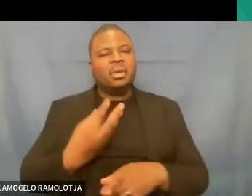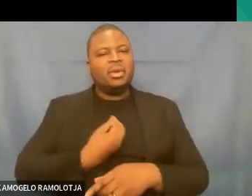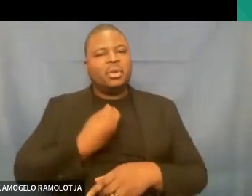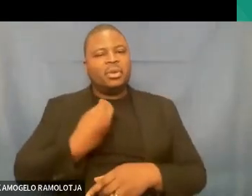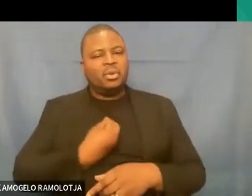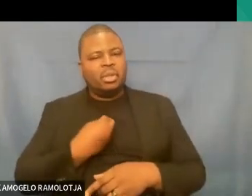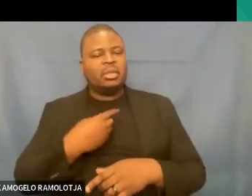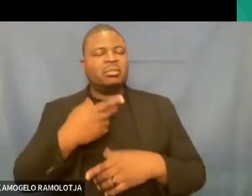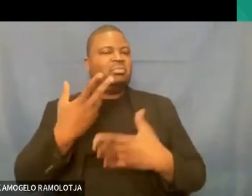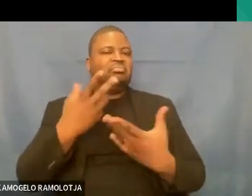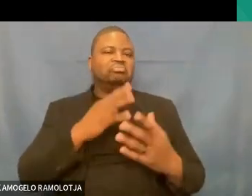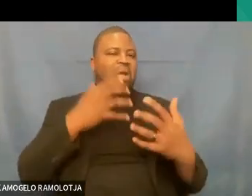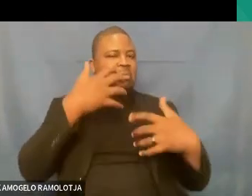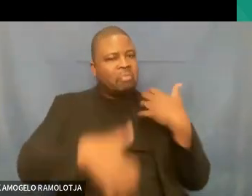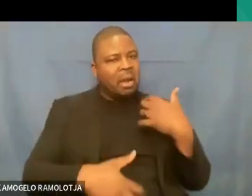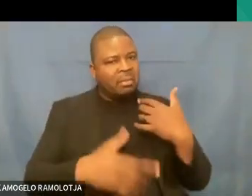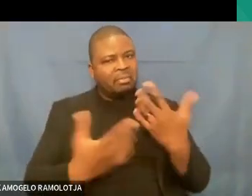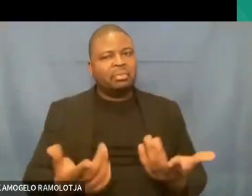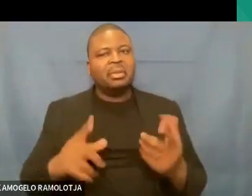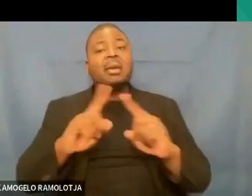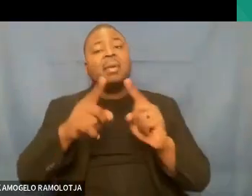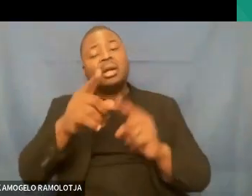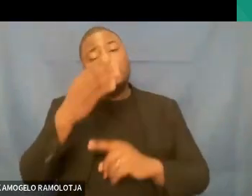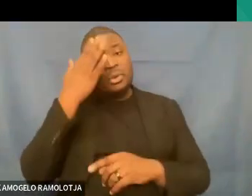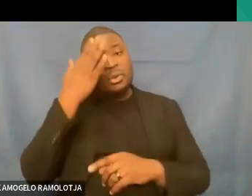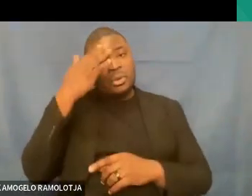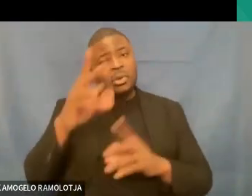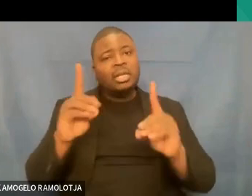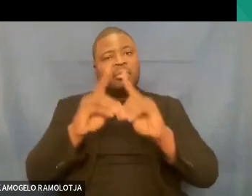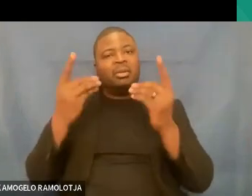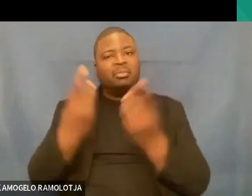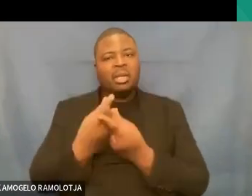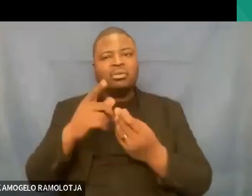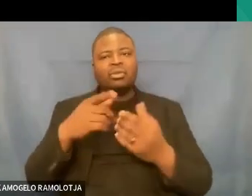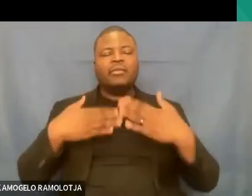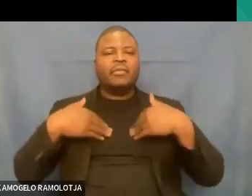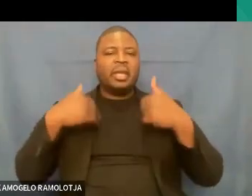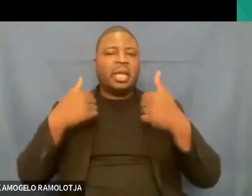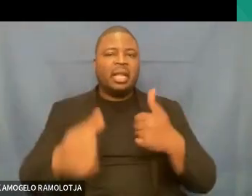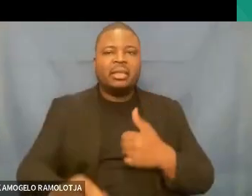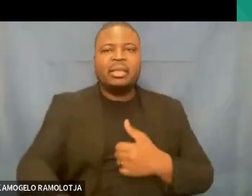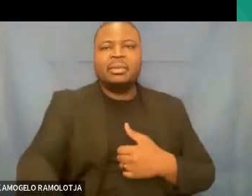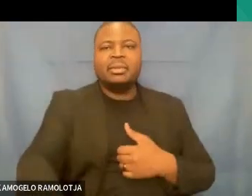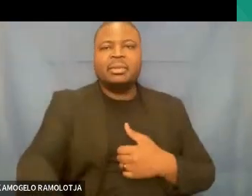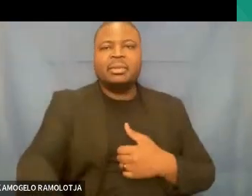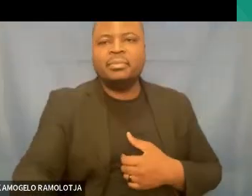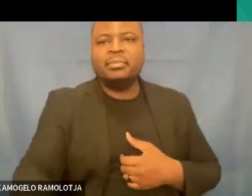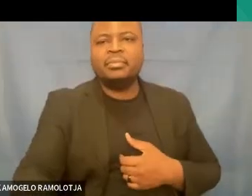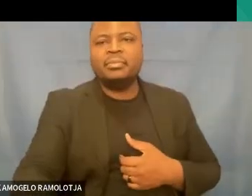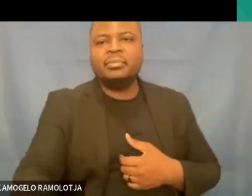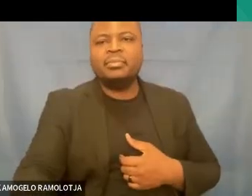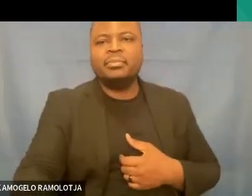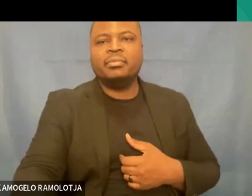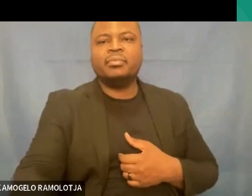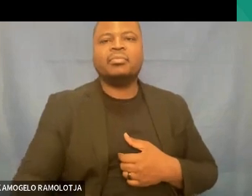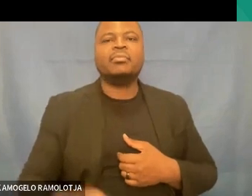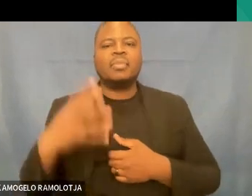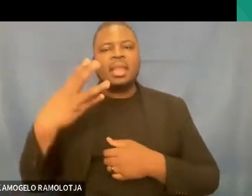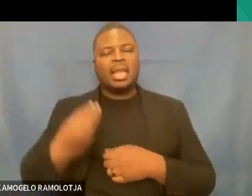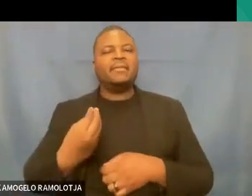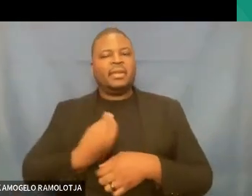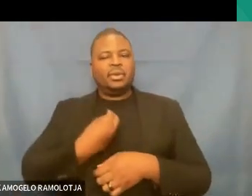rights-based. We know that the Department of Health, for example, has youth-friendly services,